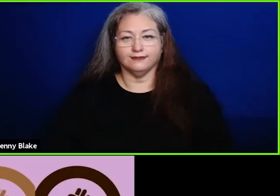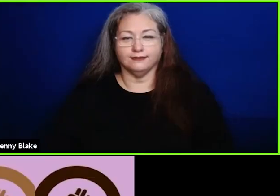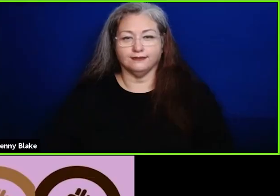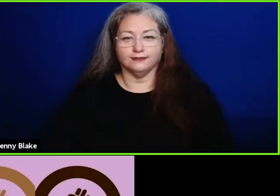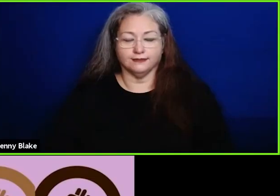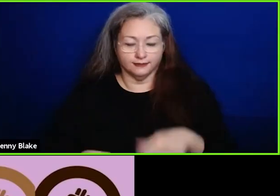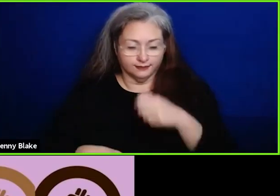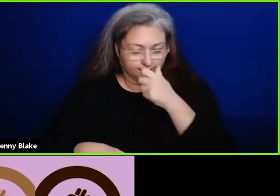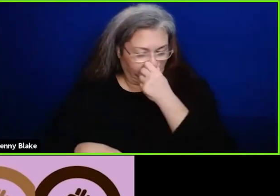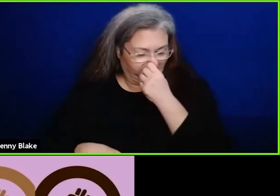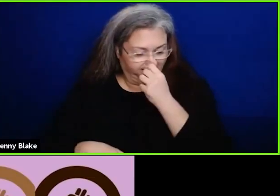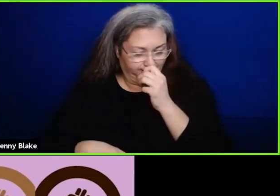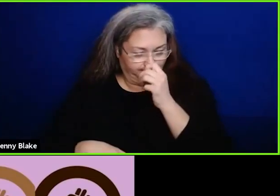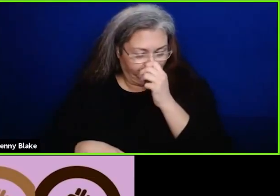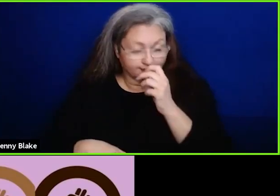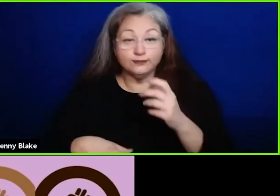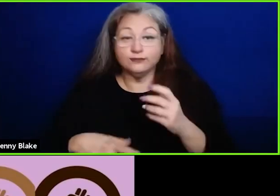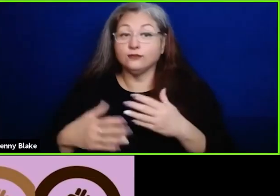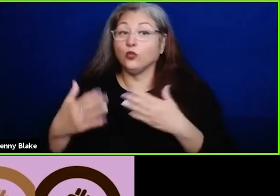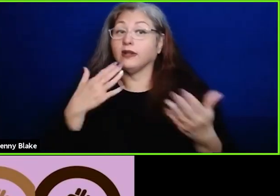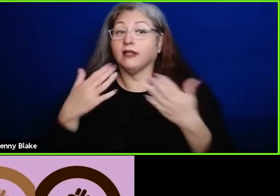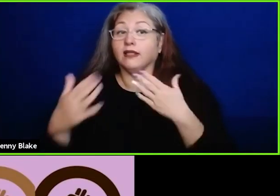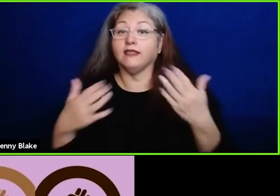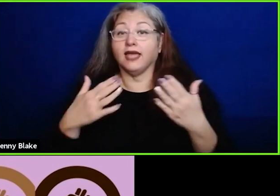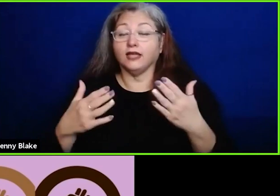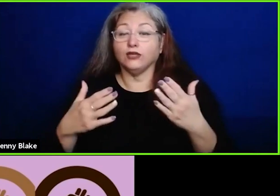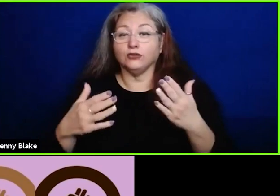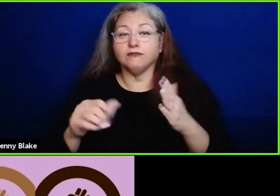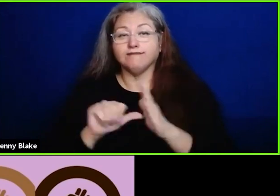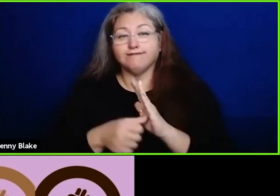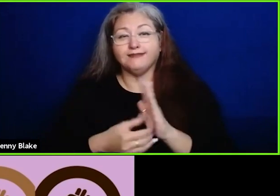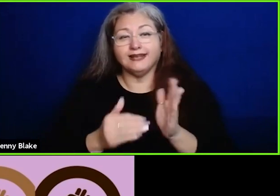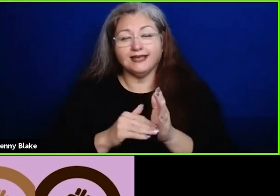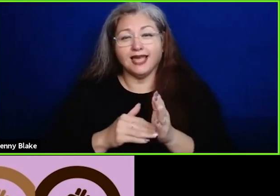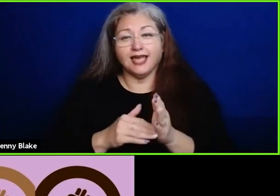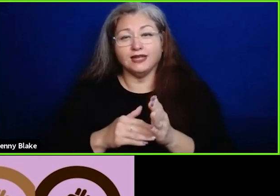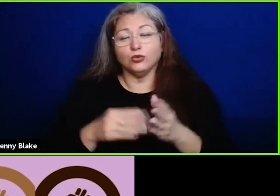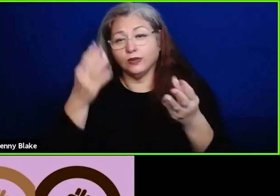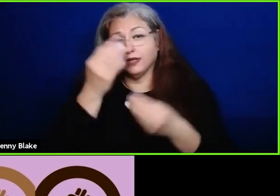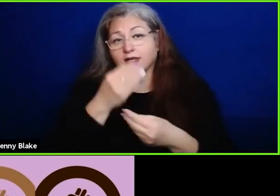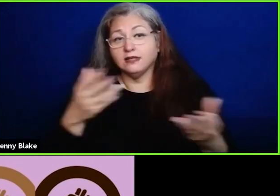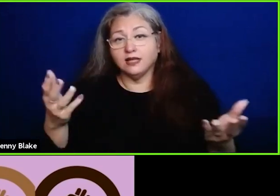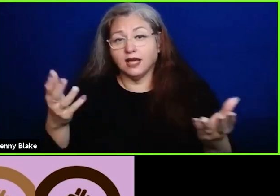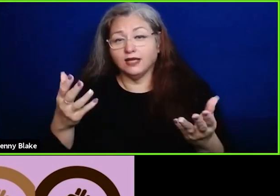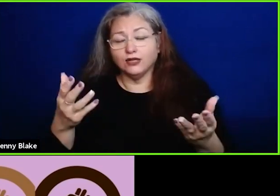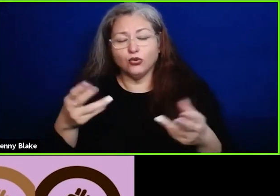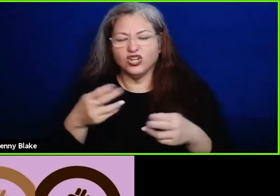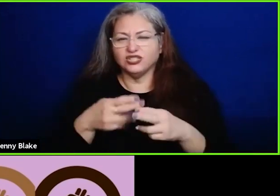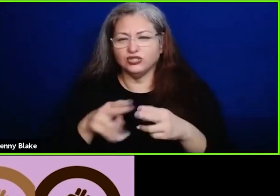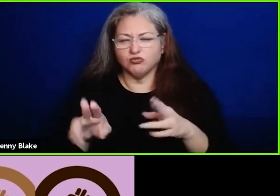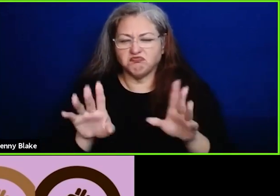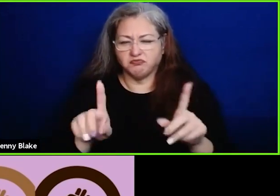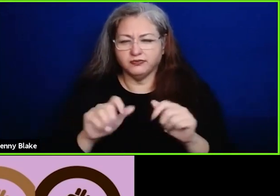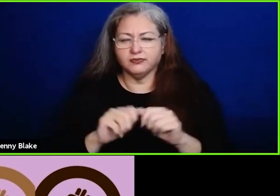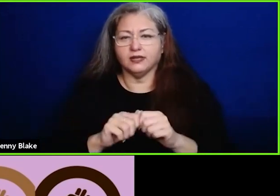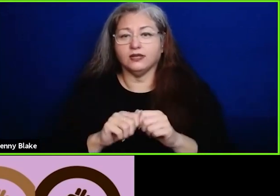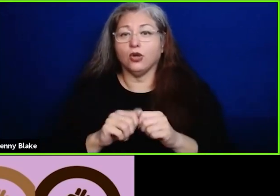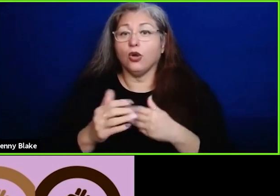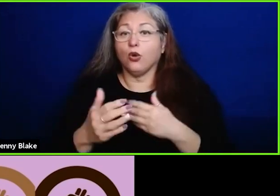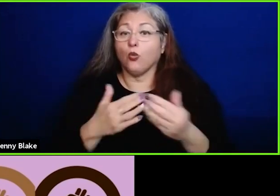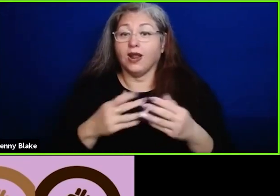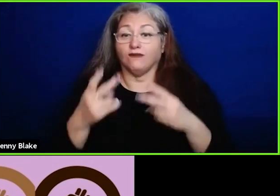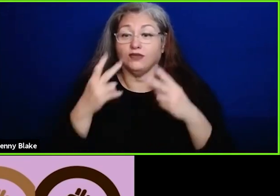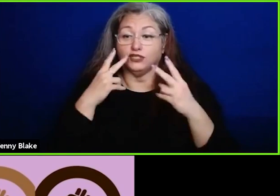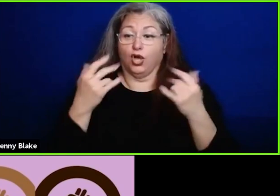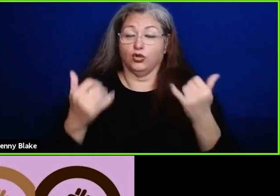So we want to thank you again, and we want to just tell you very quickly that everything you saw